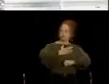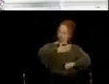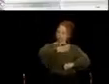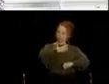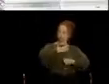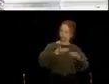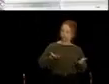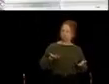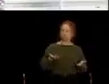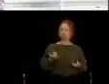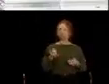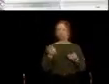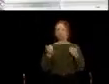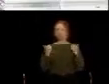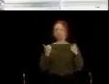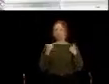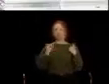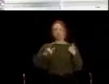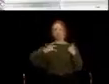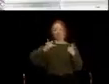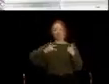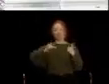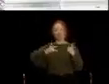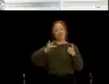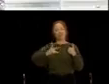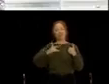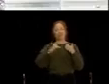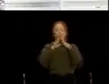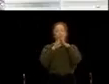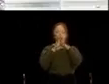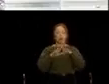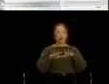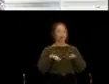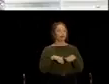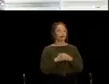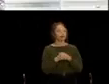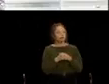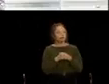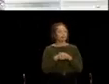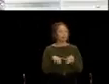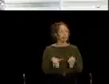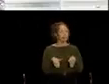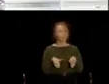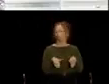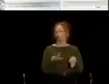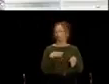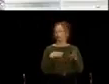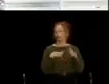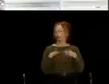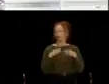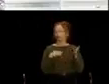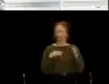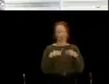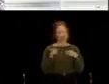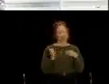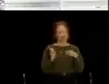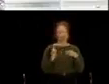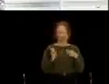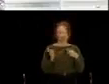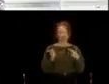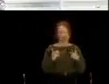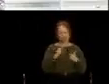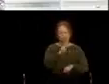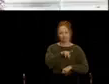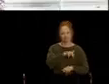I didn't have the feeling of, you know, quietness or being docile and just accepting what people expected of